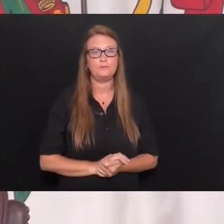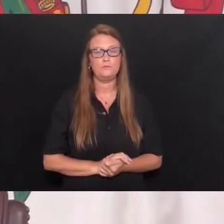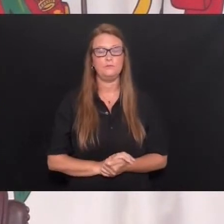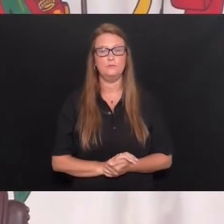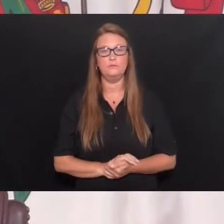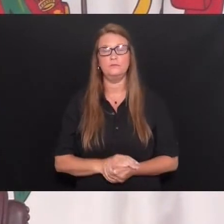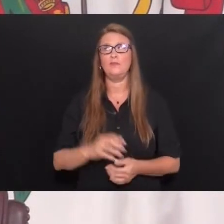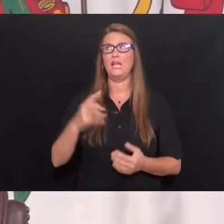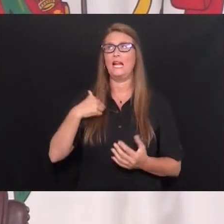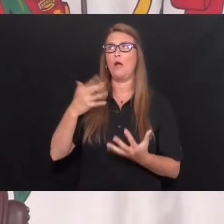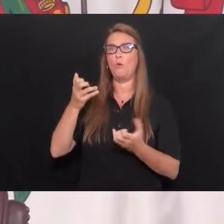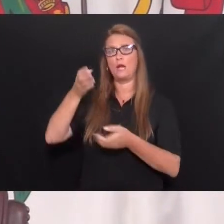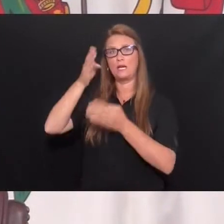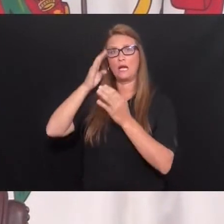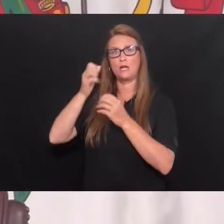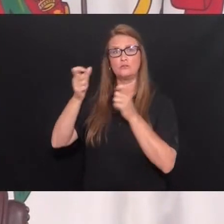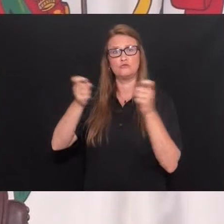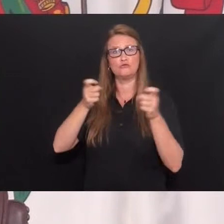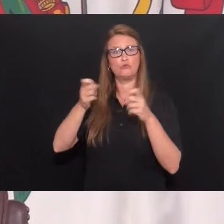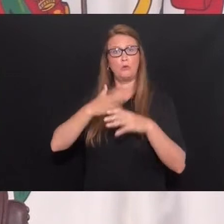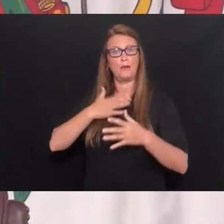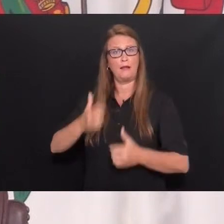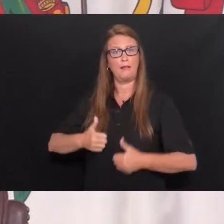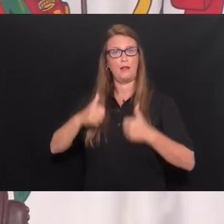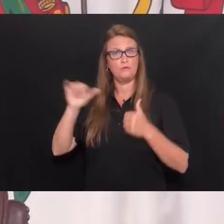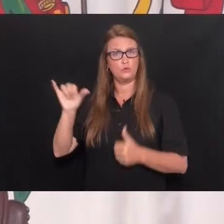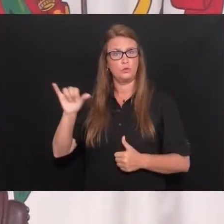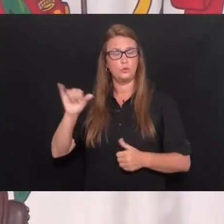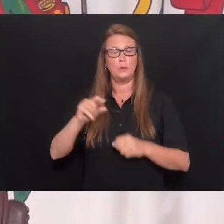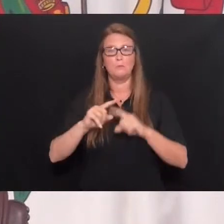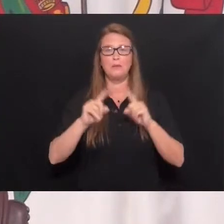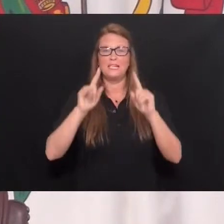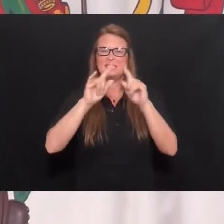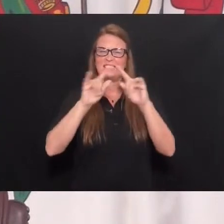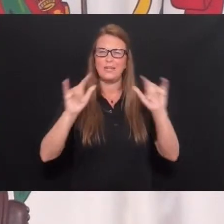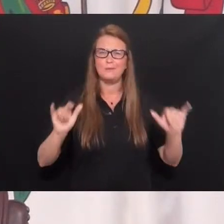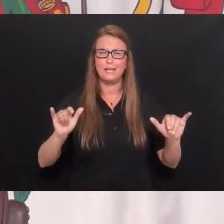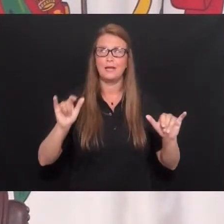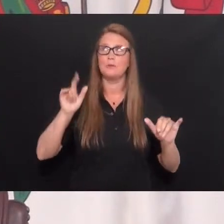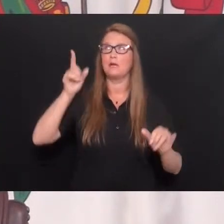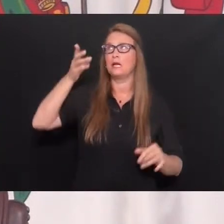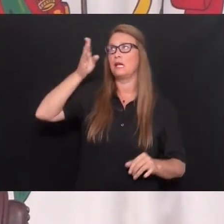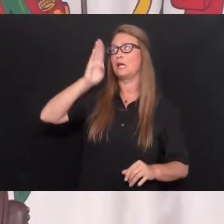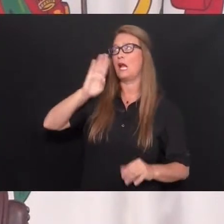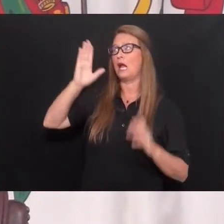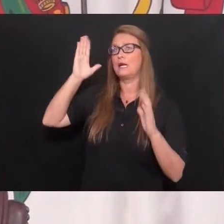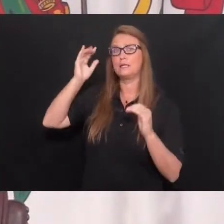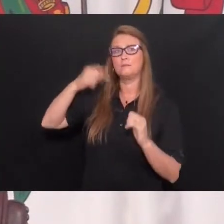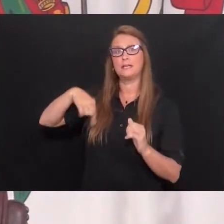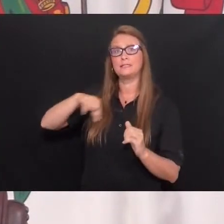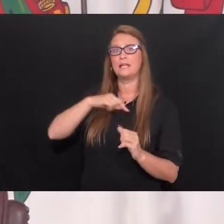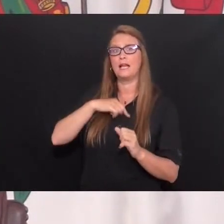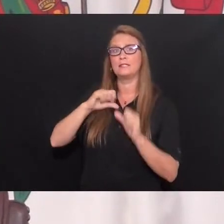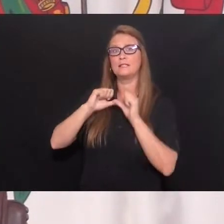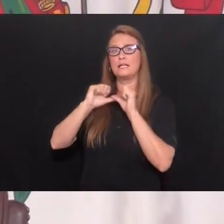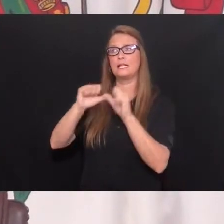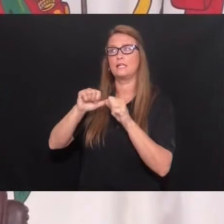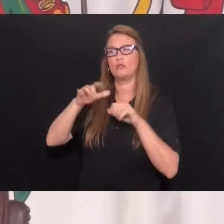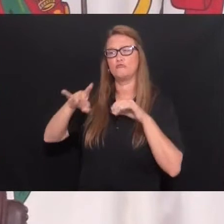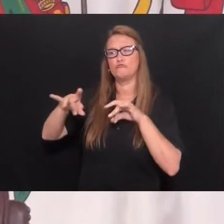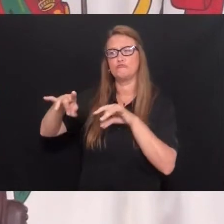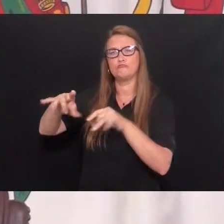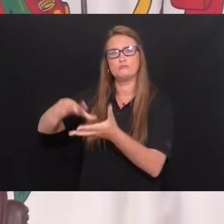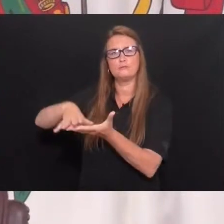that in my life always. But at the same time, I know that he expects us to try to continue to learn